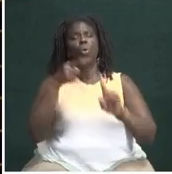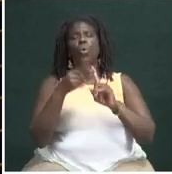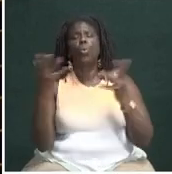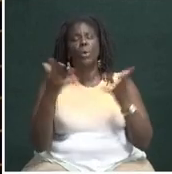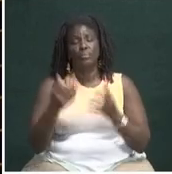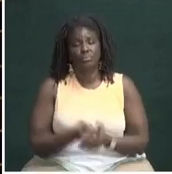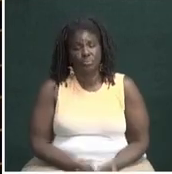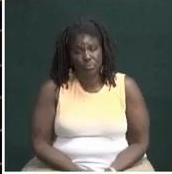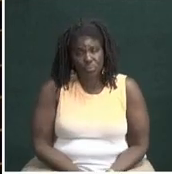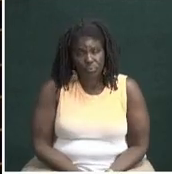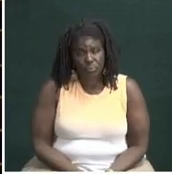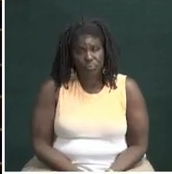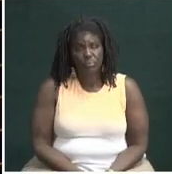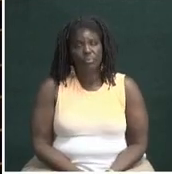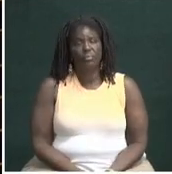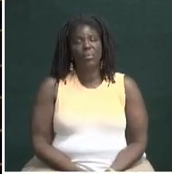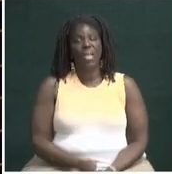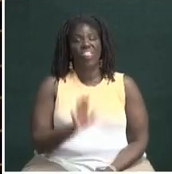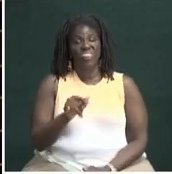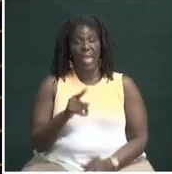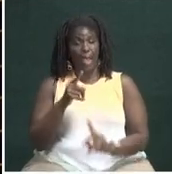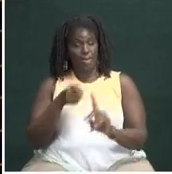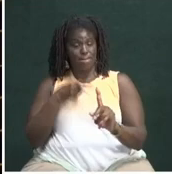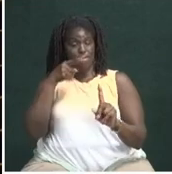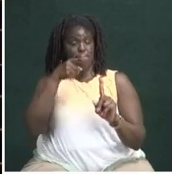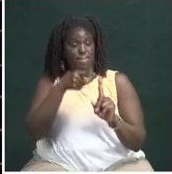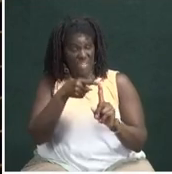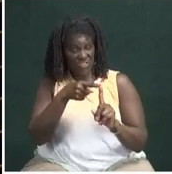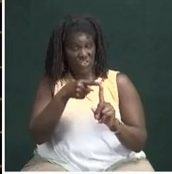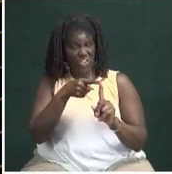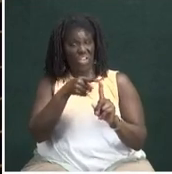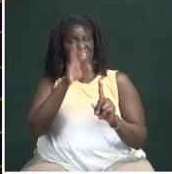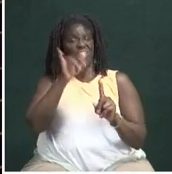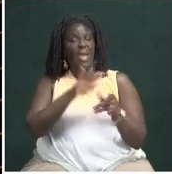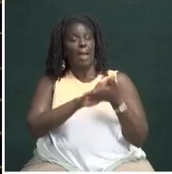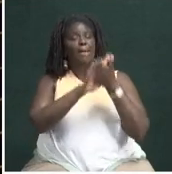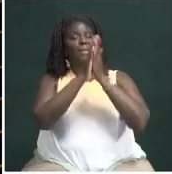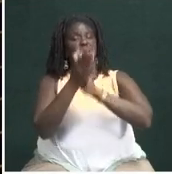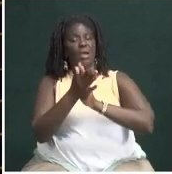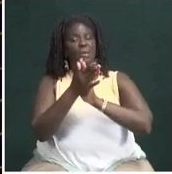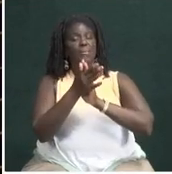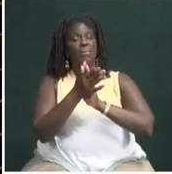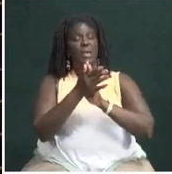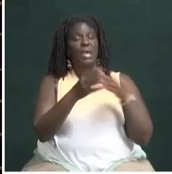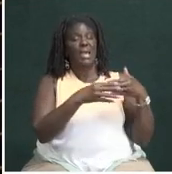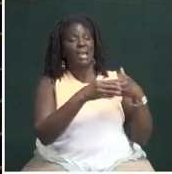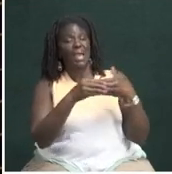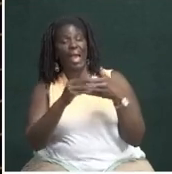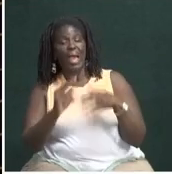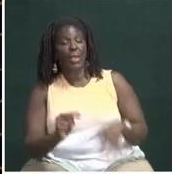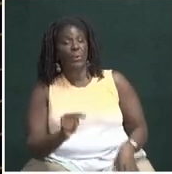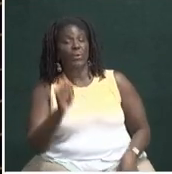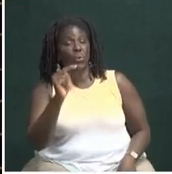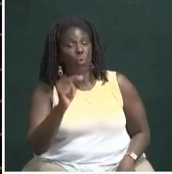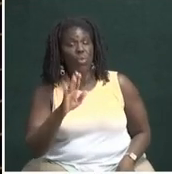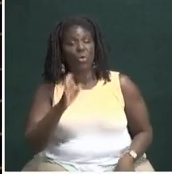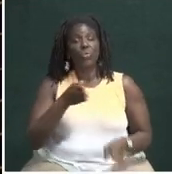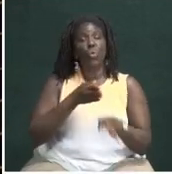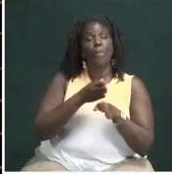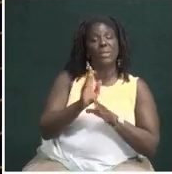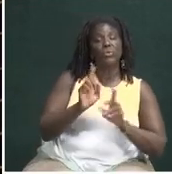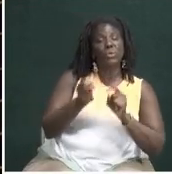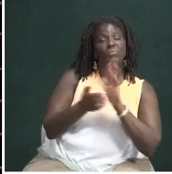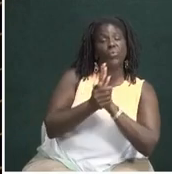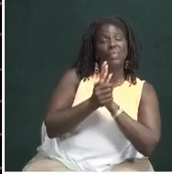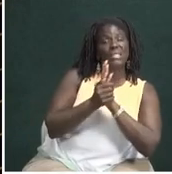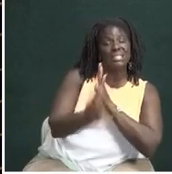mission? Let that mission guide, be your compass north. Let the major give you the skills